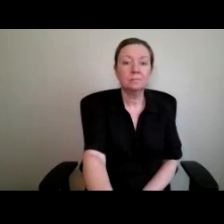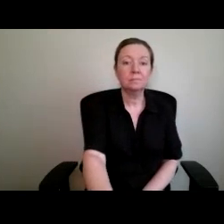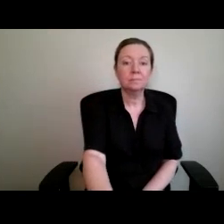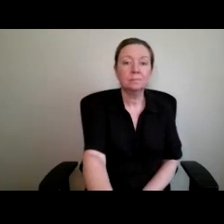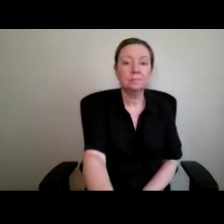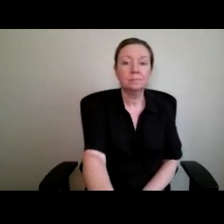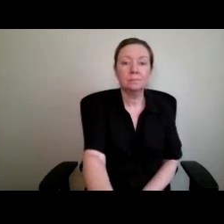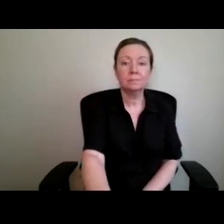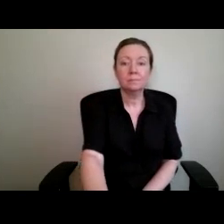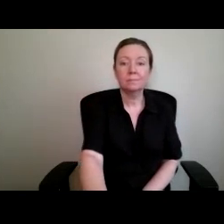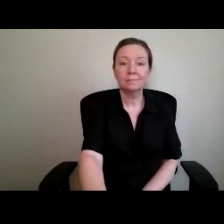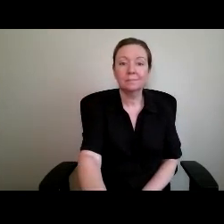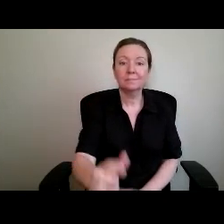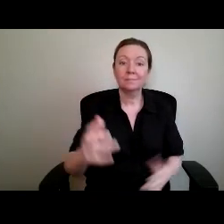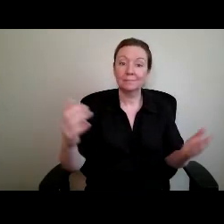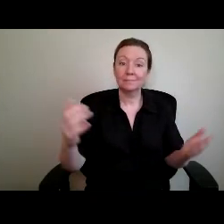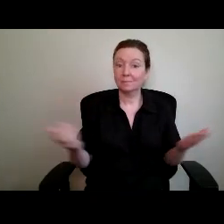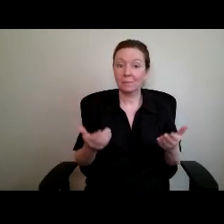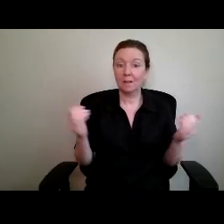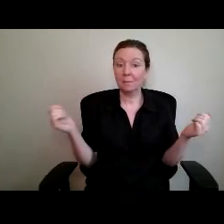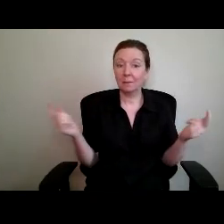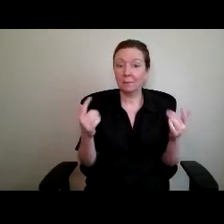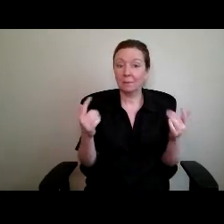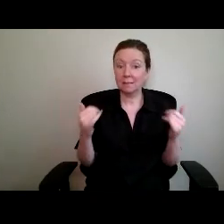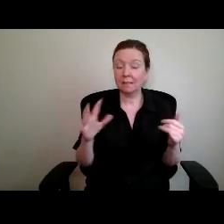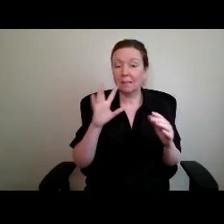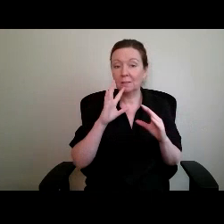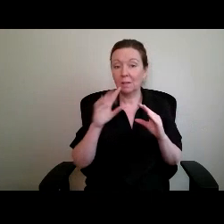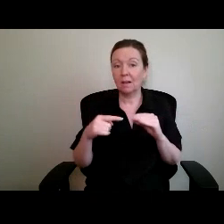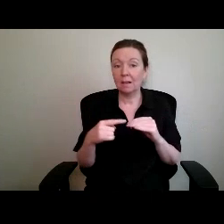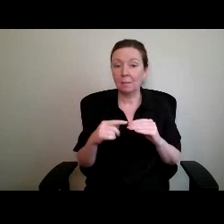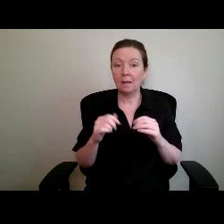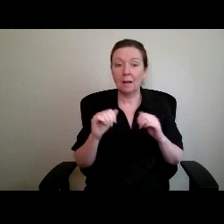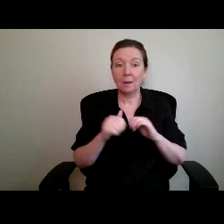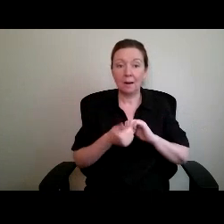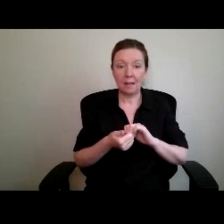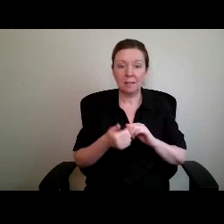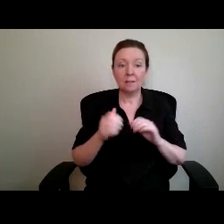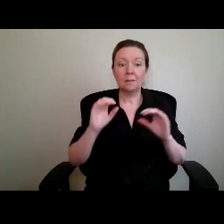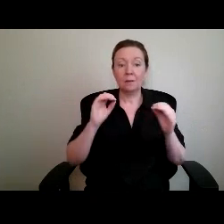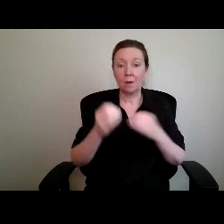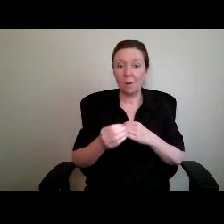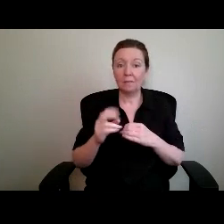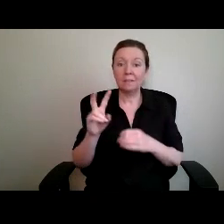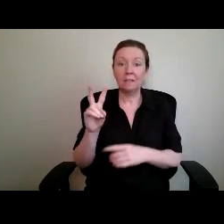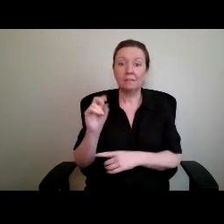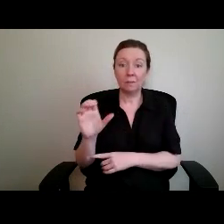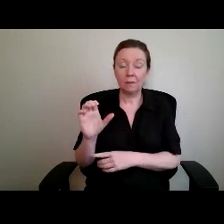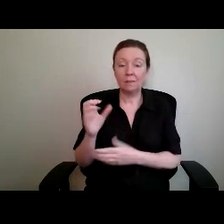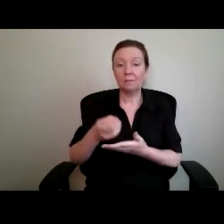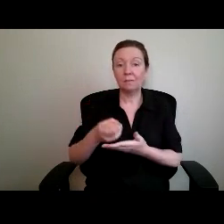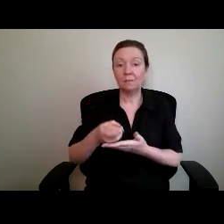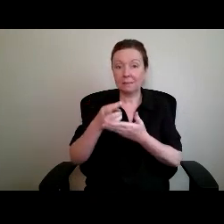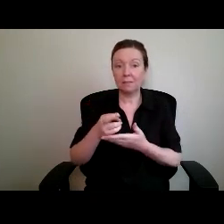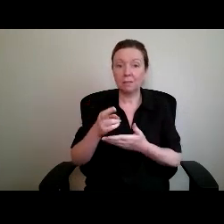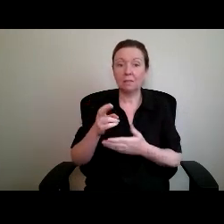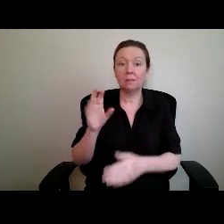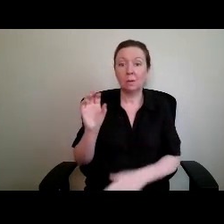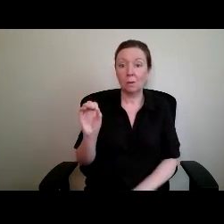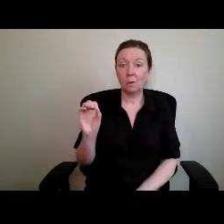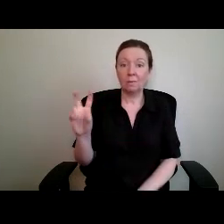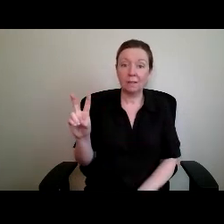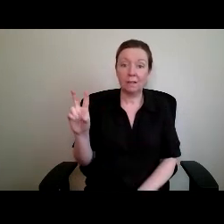welcome everyone today and just to talk a little bit about how the Office of Vocational Rehabilitation, or